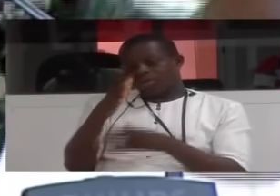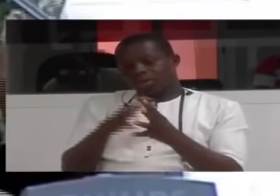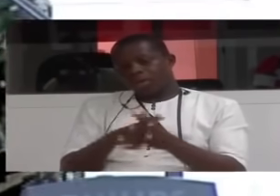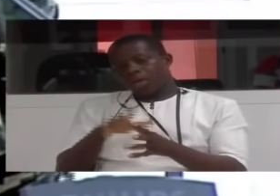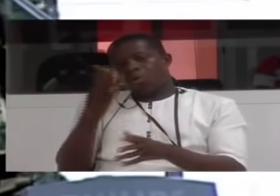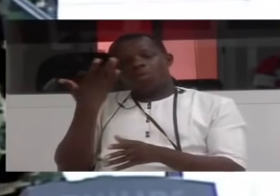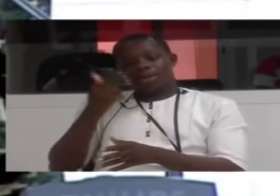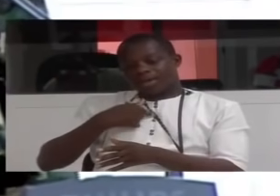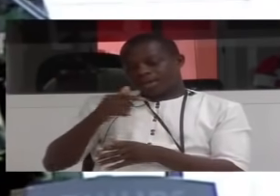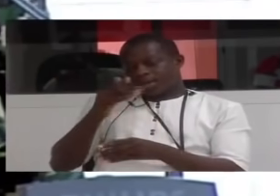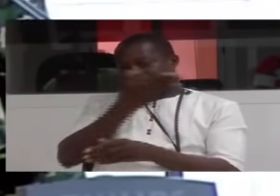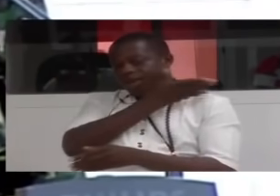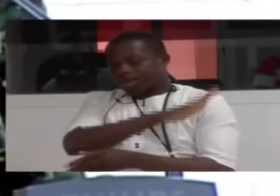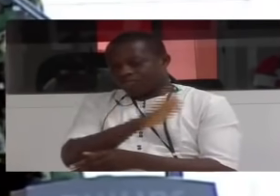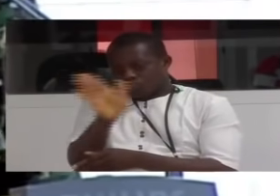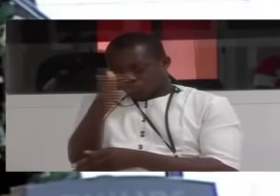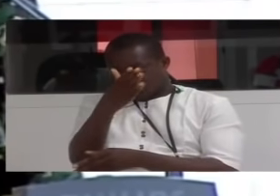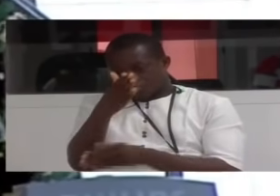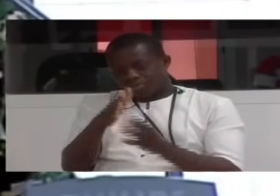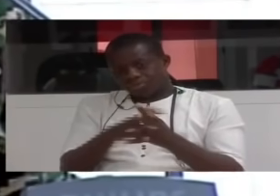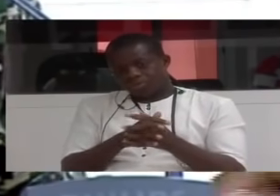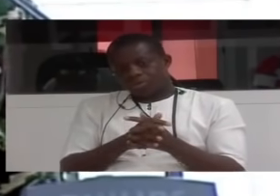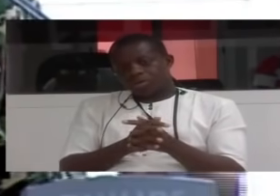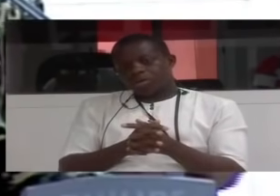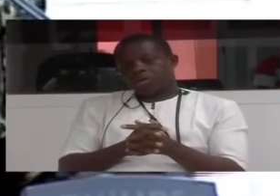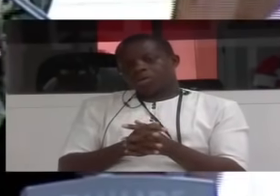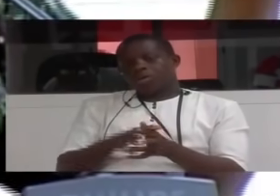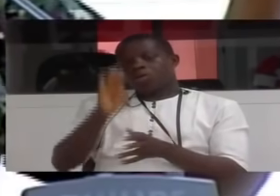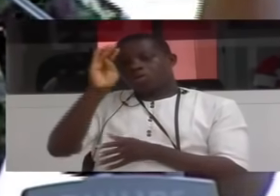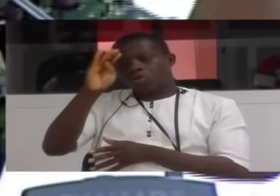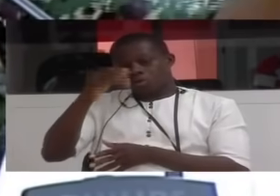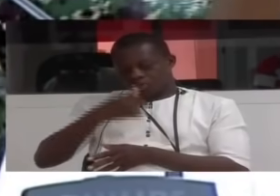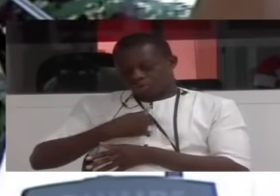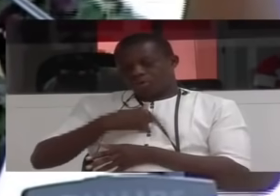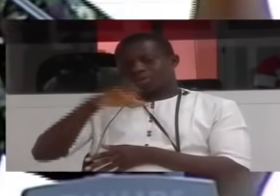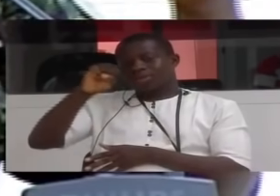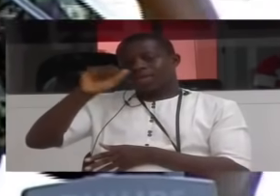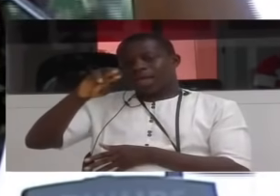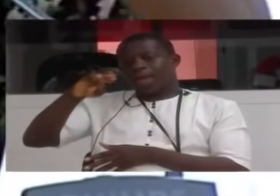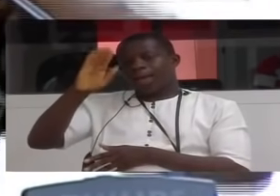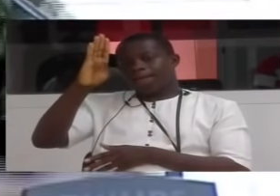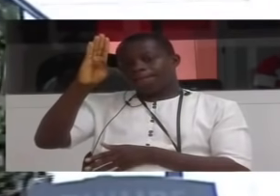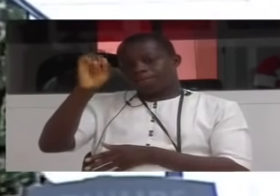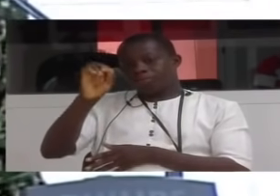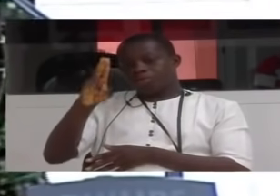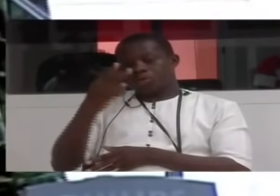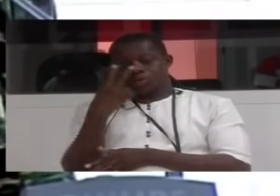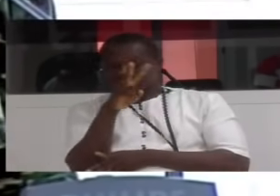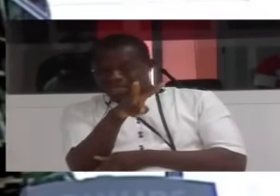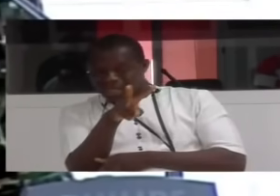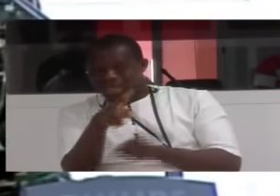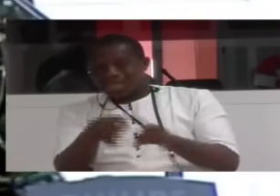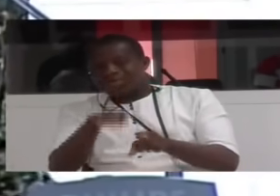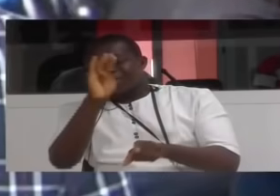dem. When I left and I was going ñu call ma ñu ne Sambu gis nako jël nako town trip gaaya nge ñew. I